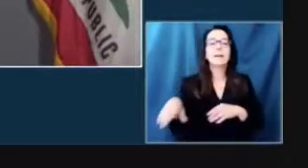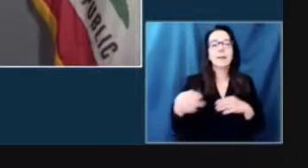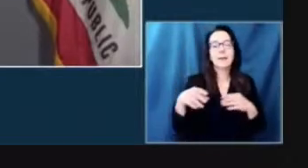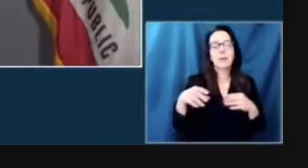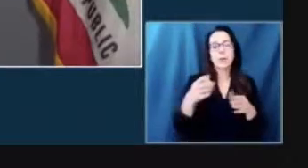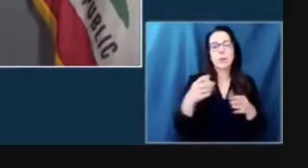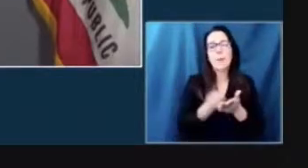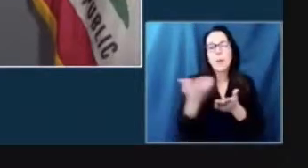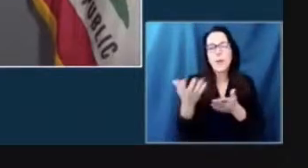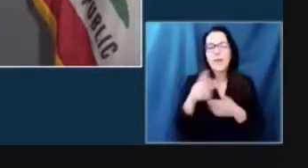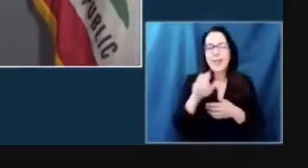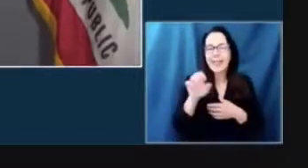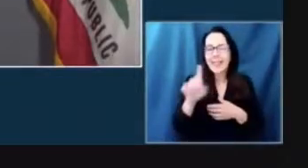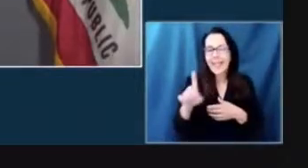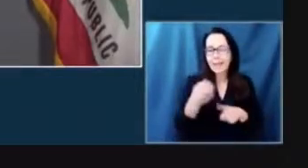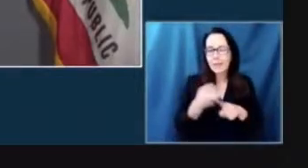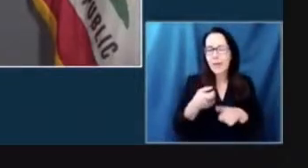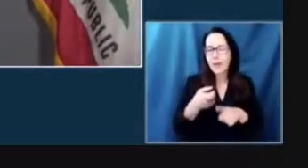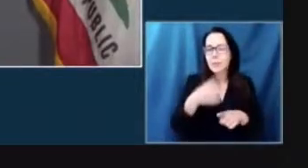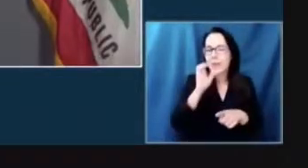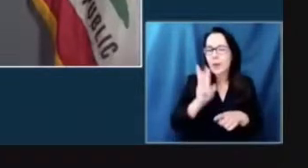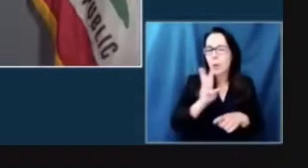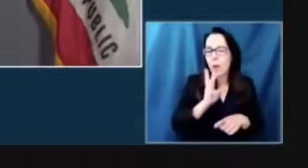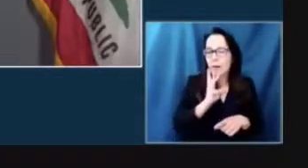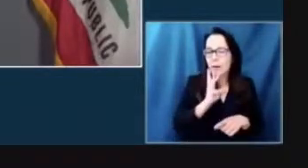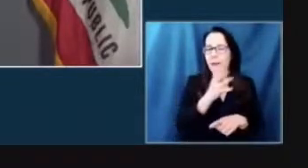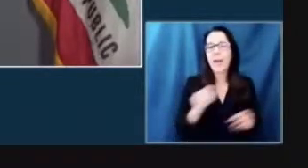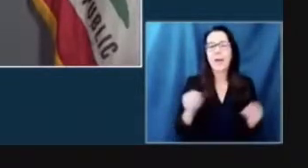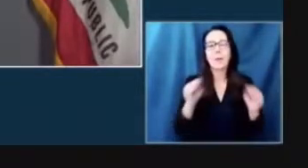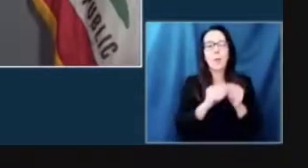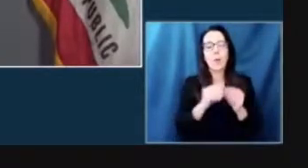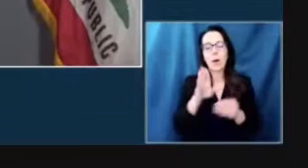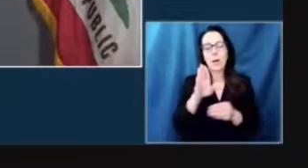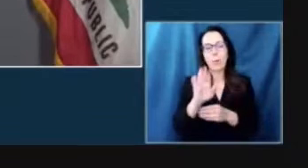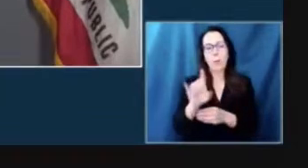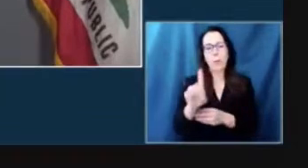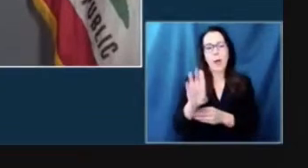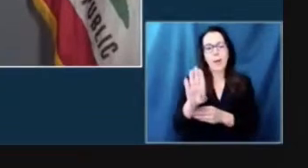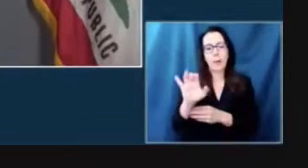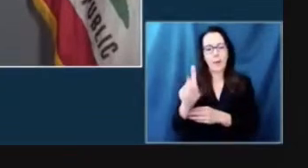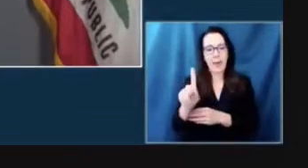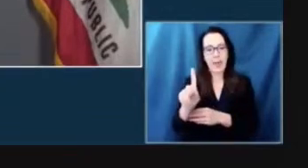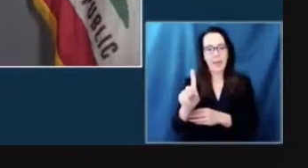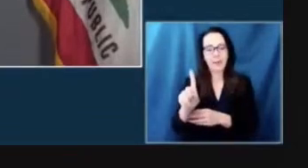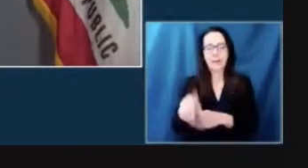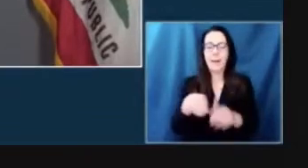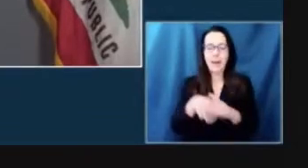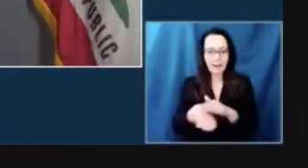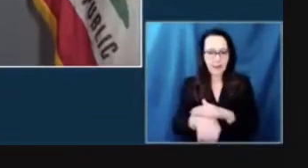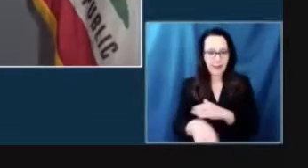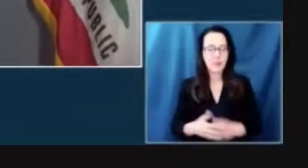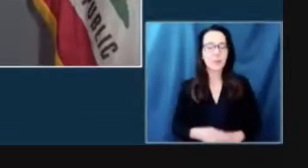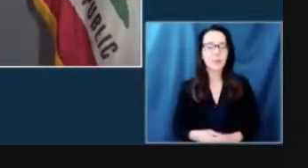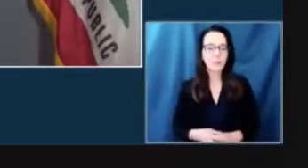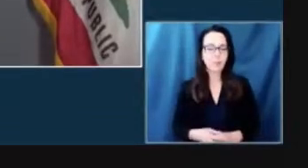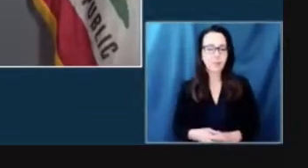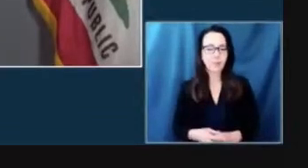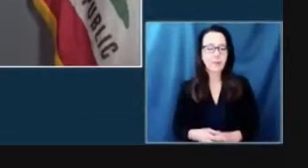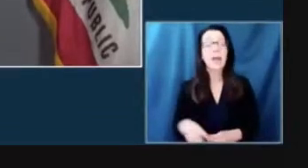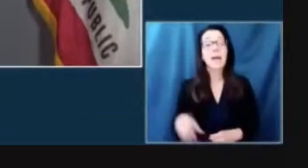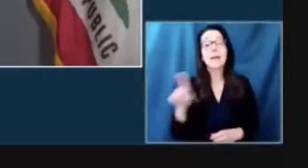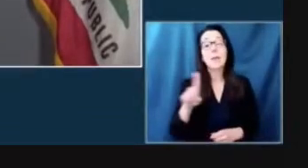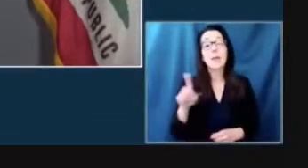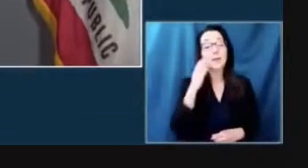and expanding access to broadband, to name a few. But Democrats know we cannot simply rescue and